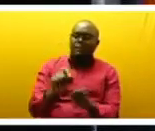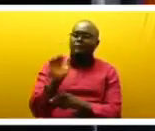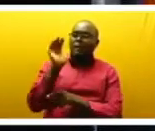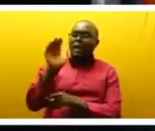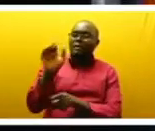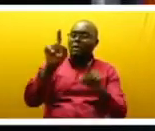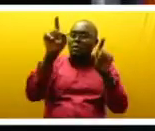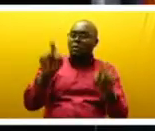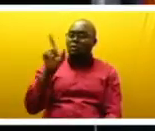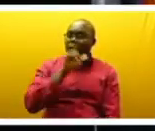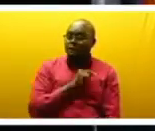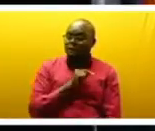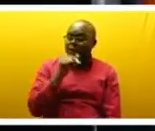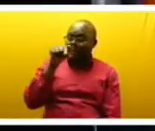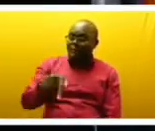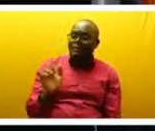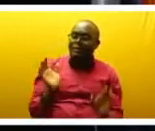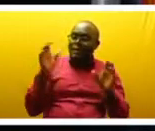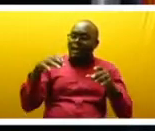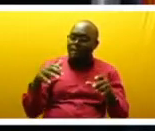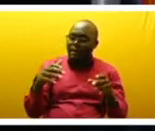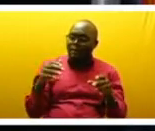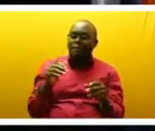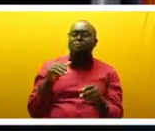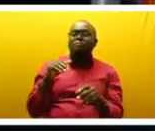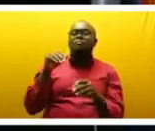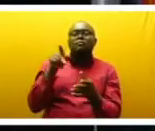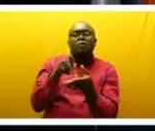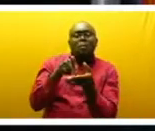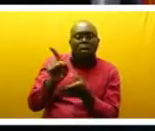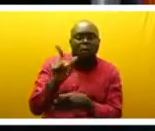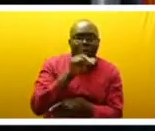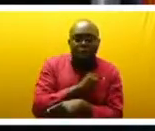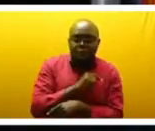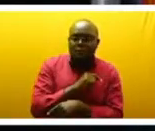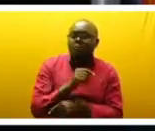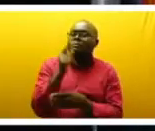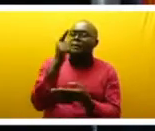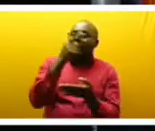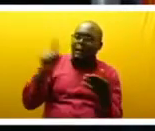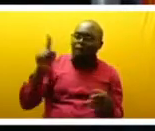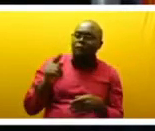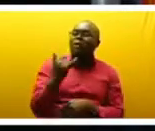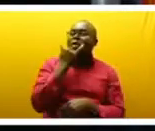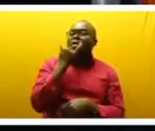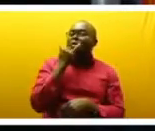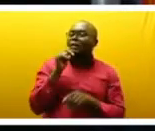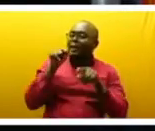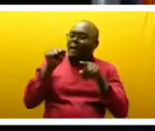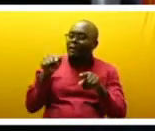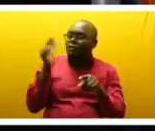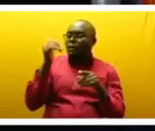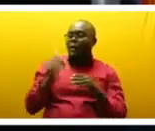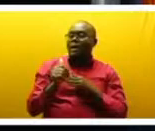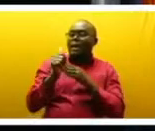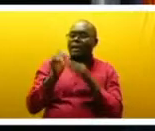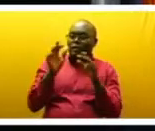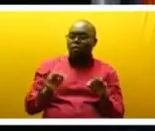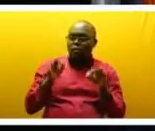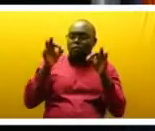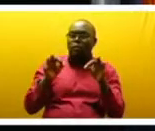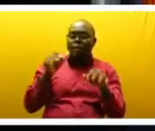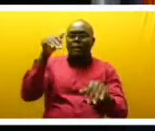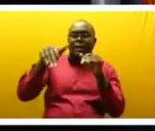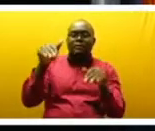them. This company that you have procured, rightfully or wrongly, is accused of having led to the postponement of an election